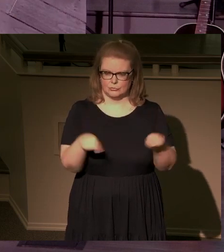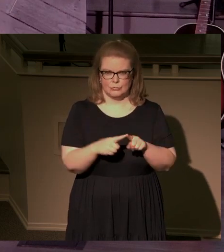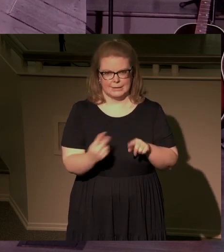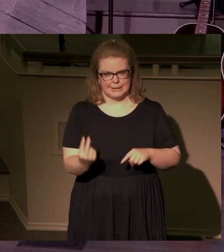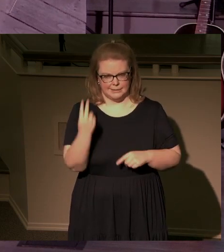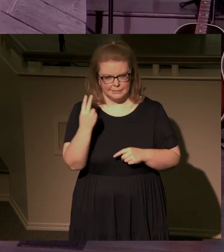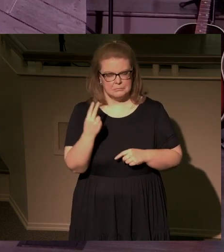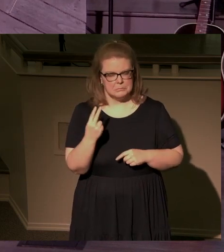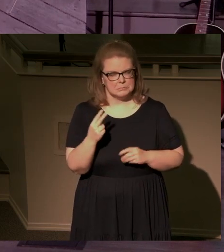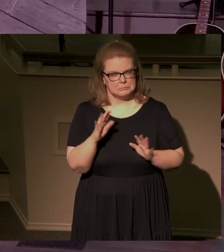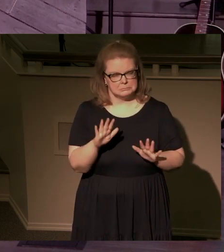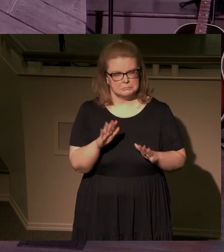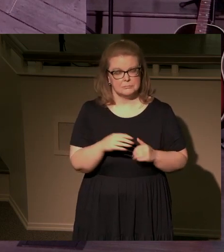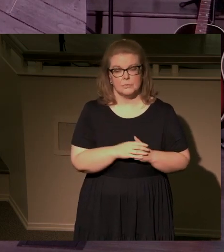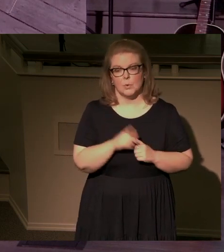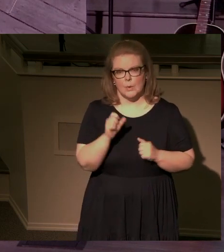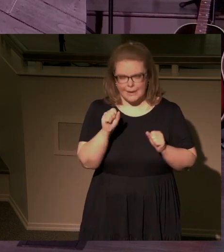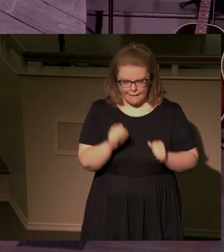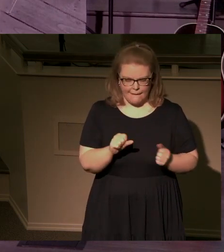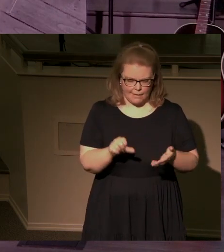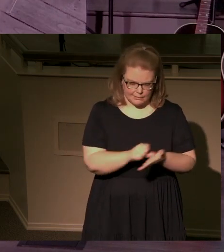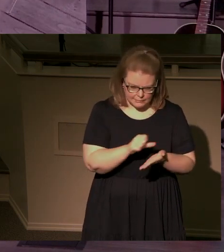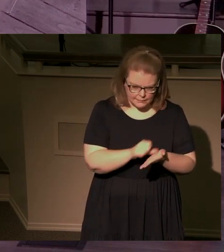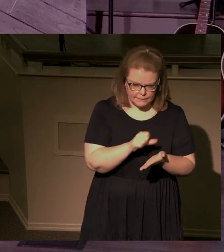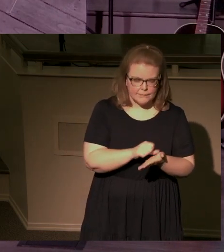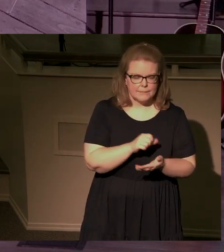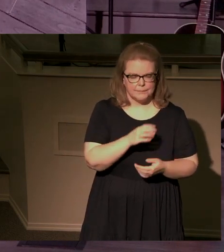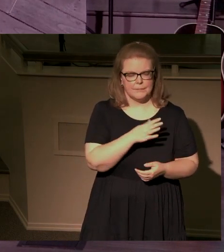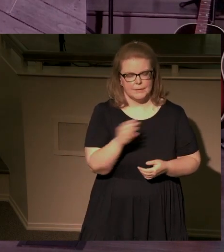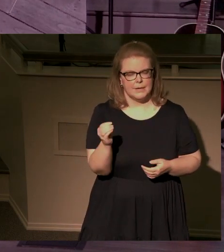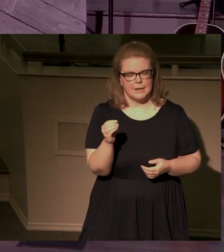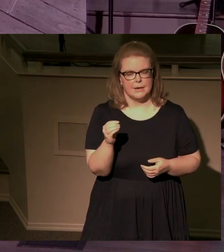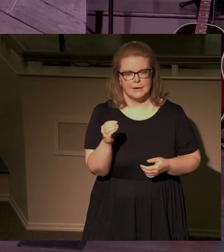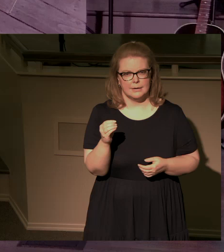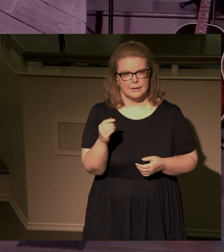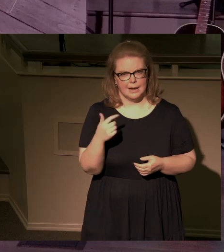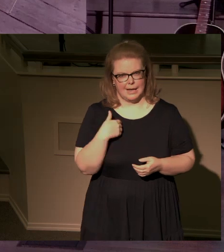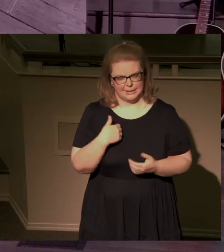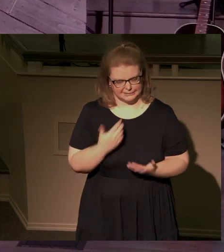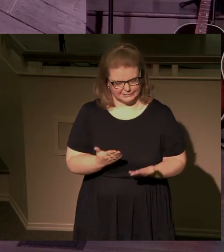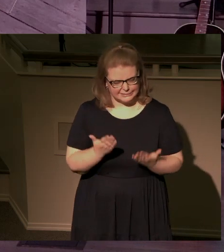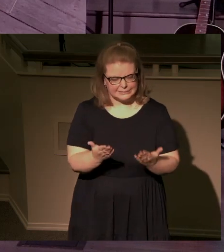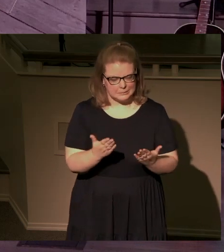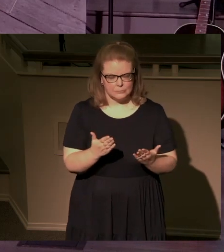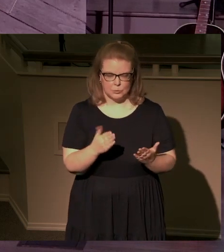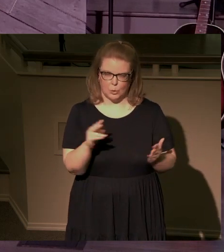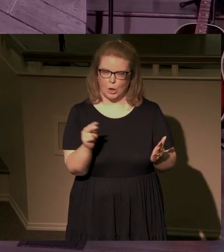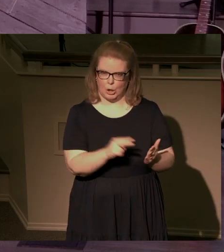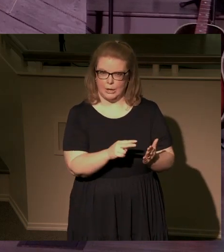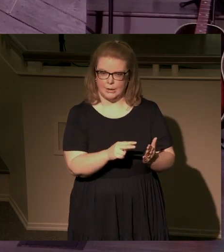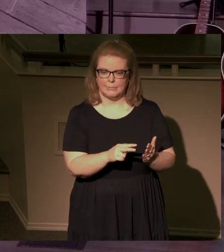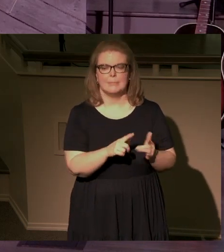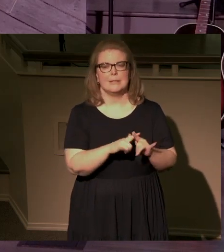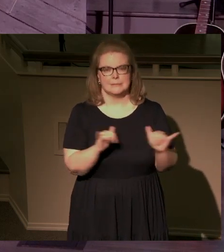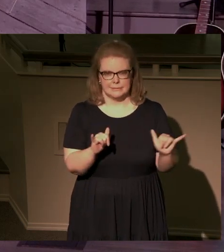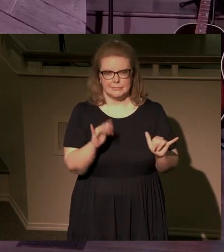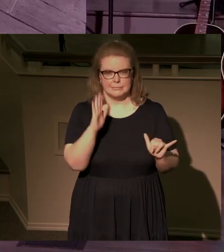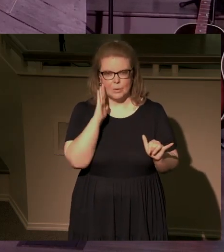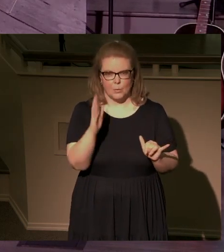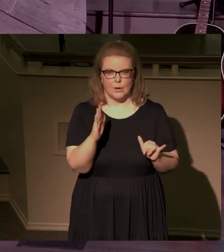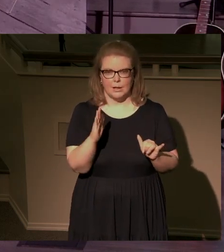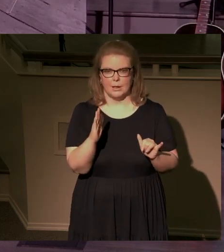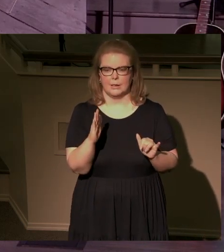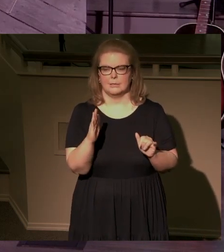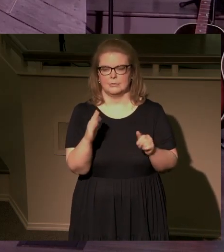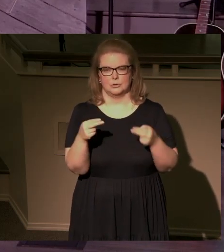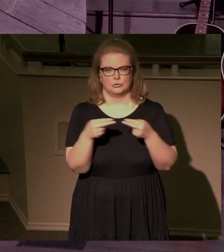me. You can turn there, and I advise that you do that. But they'll at least be on